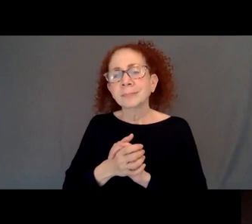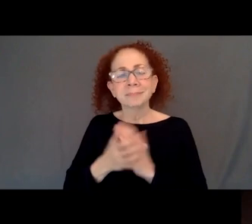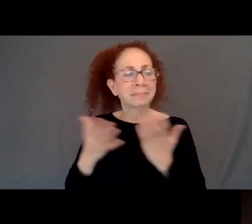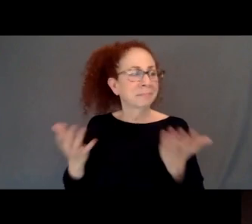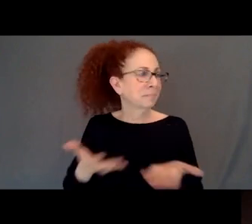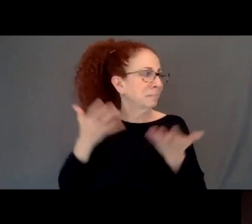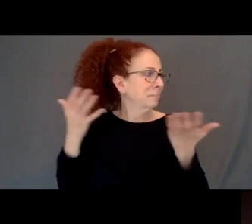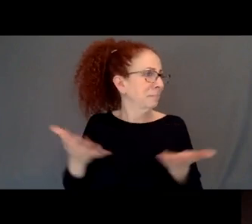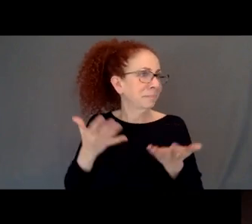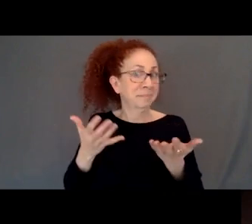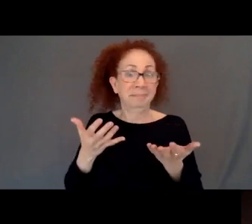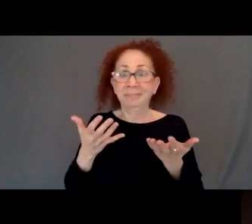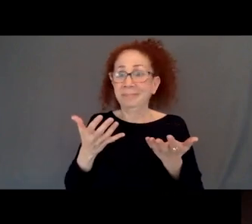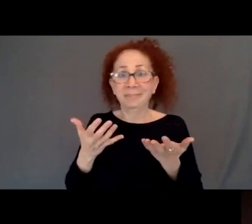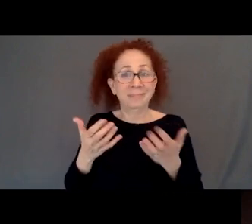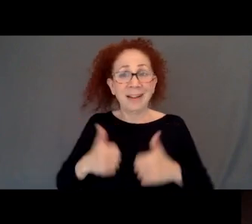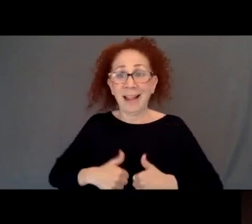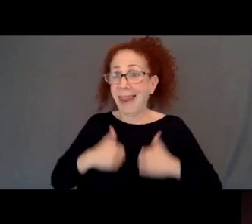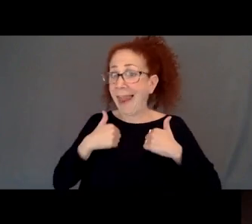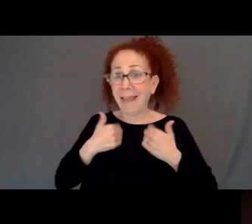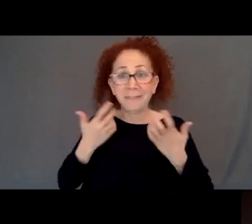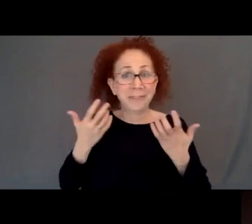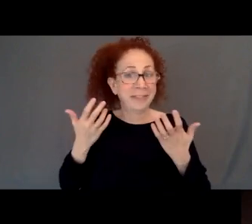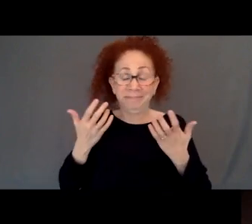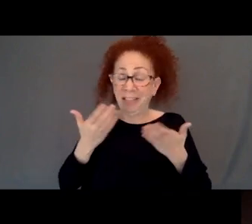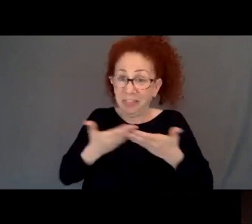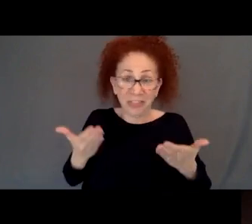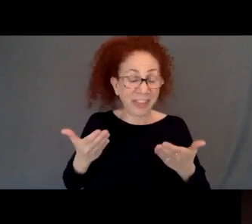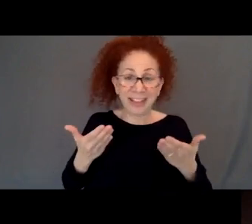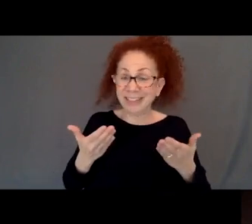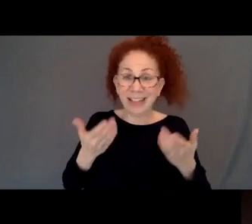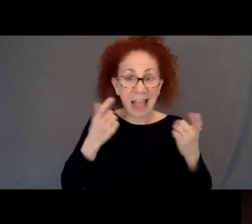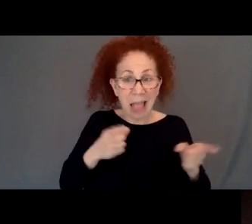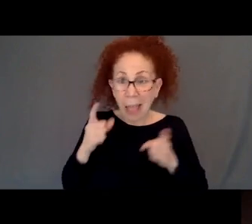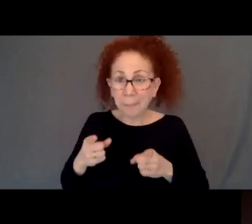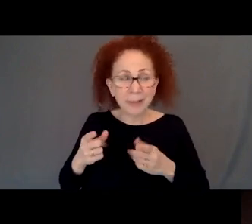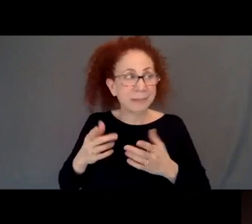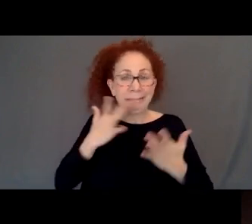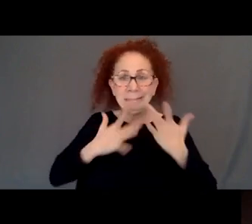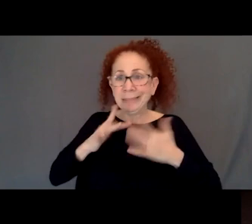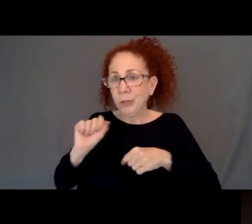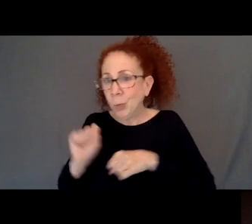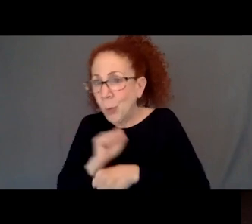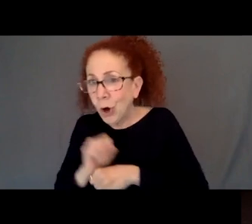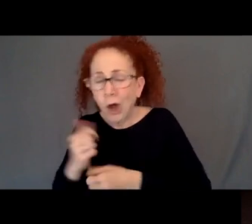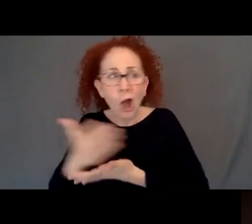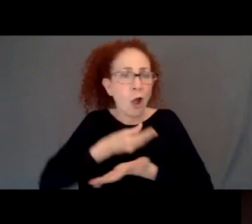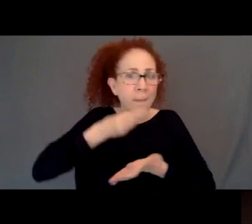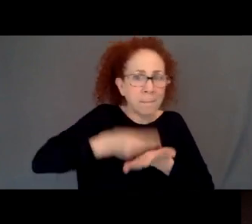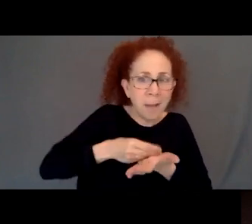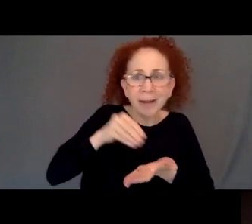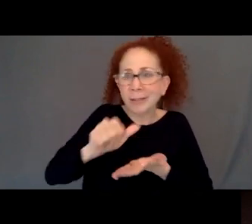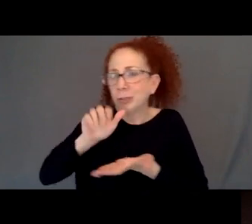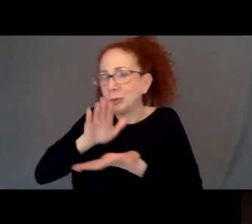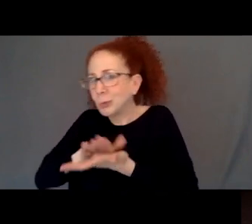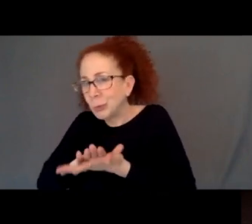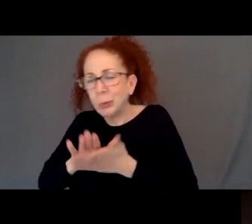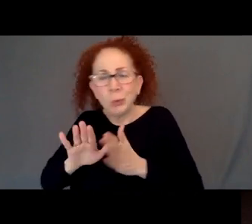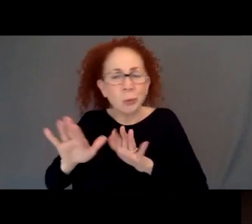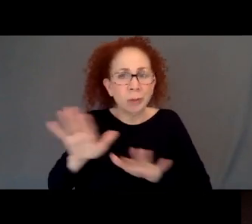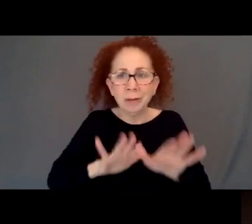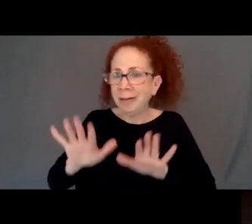the exigencies of life and trying to work and make enough money to finish school and all of that,